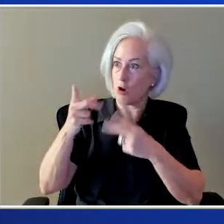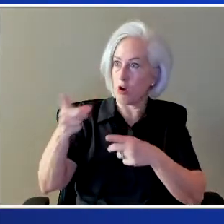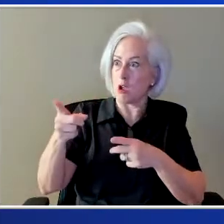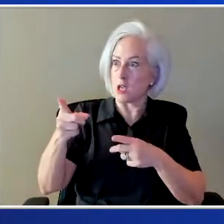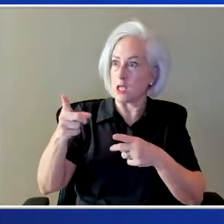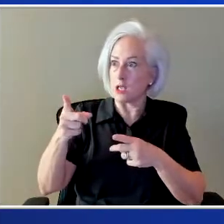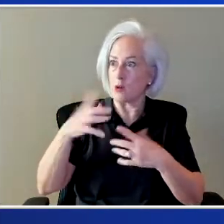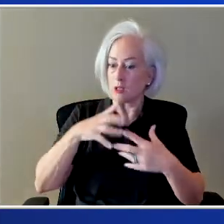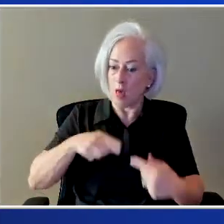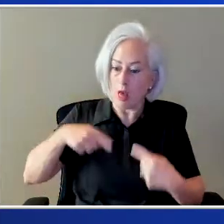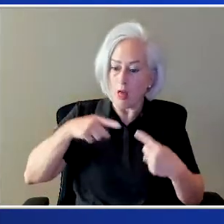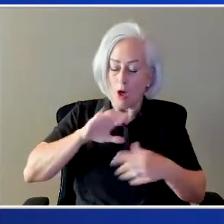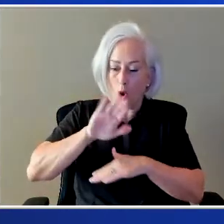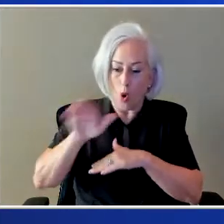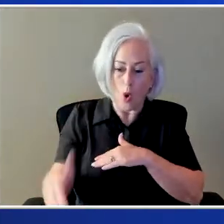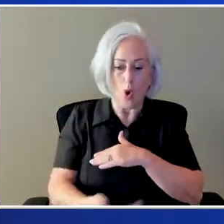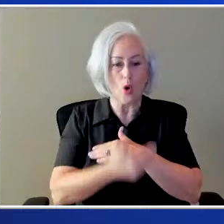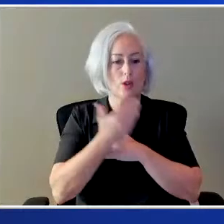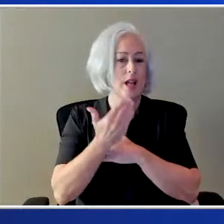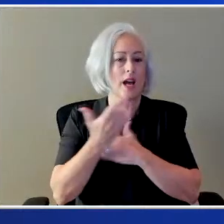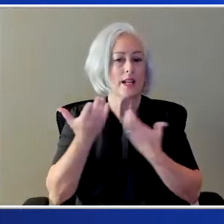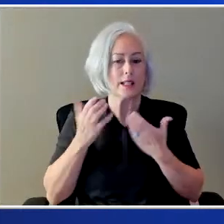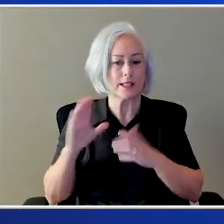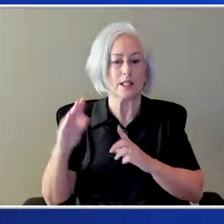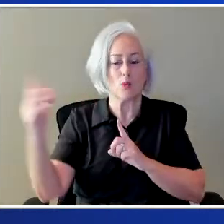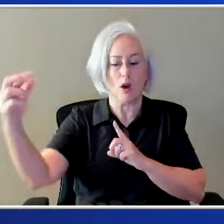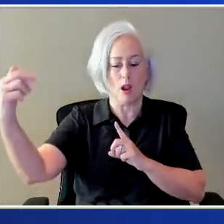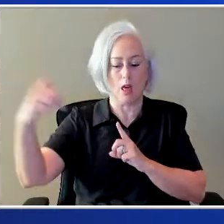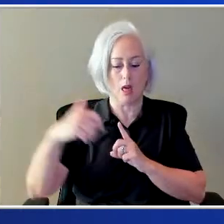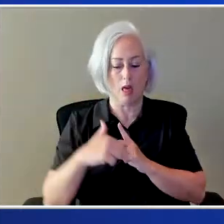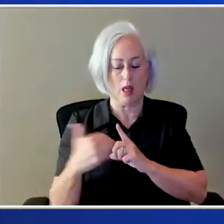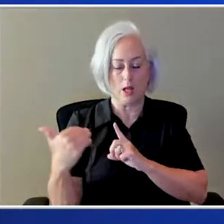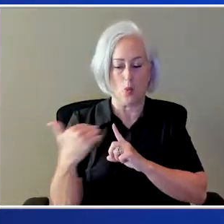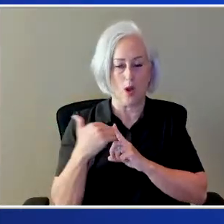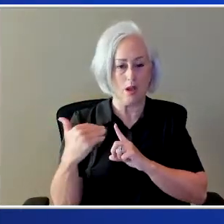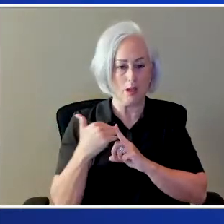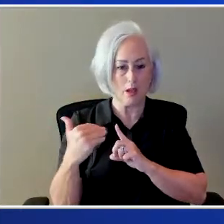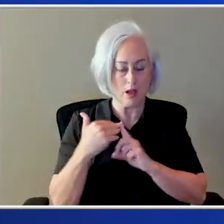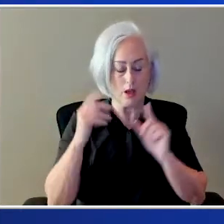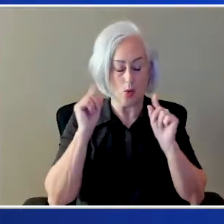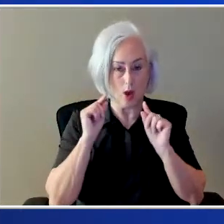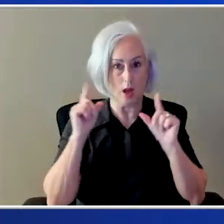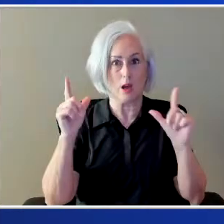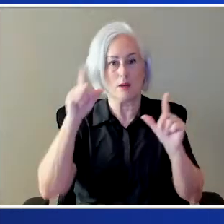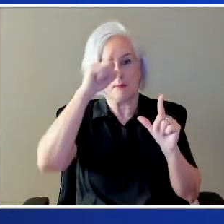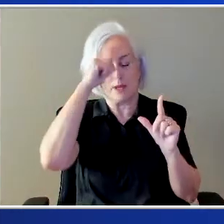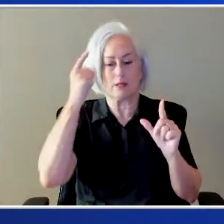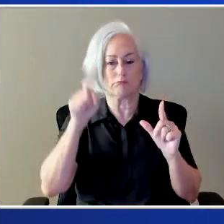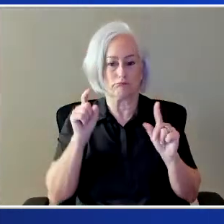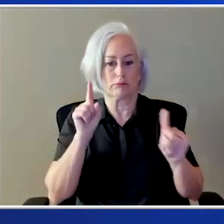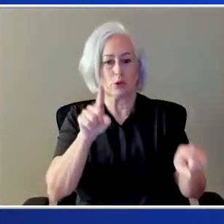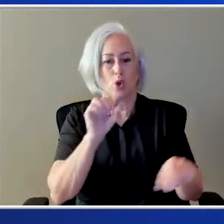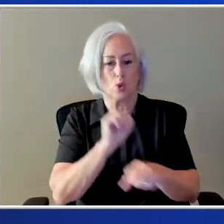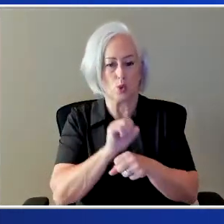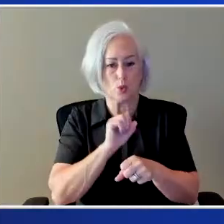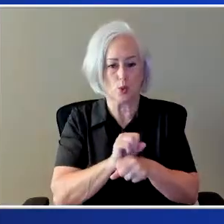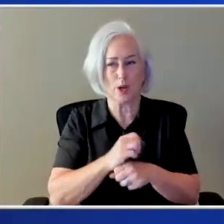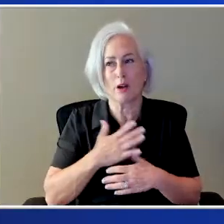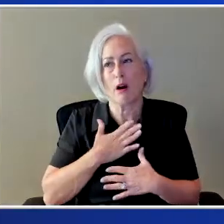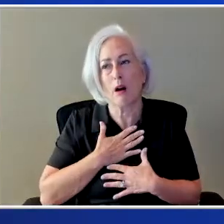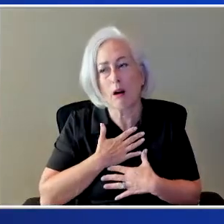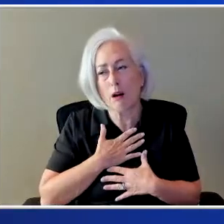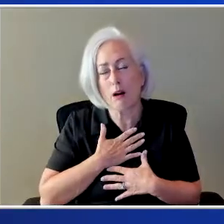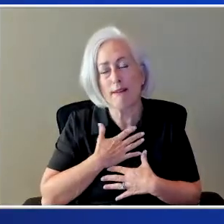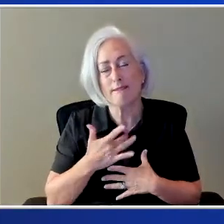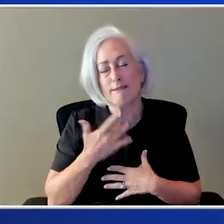And just knowing he was going through that, and it was that hard on him. And then the thought of me going to work and leaving him, and